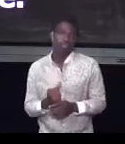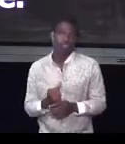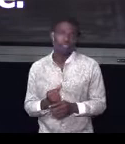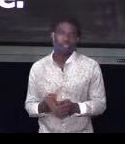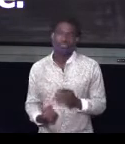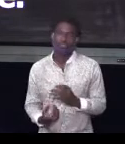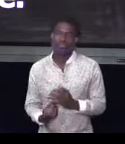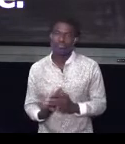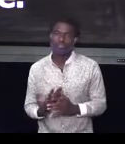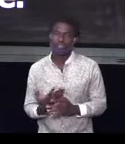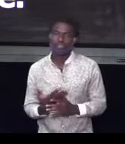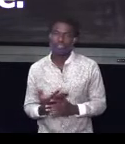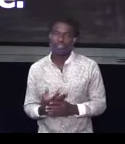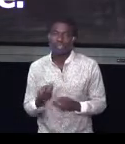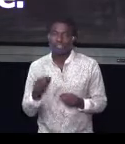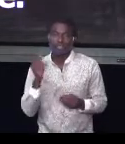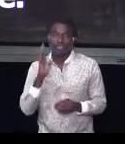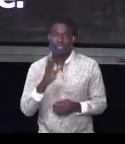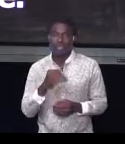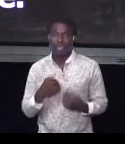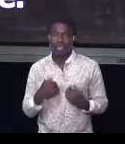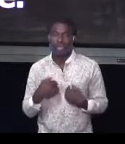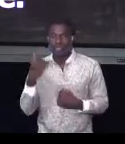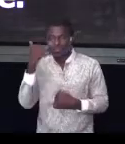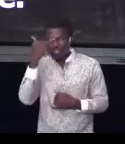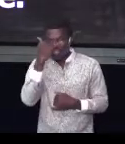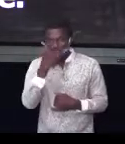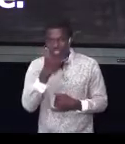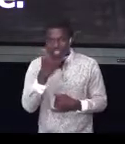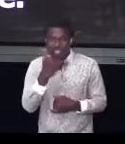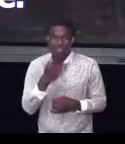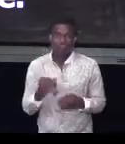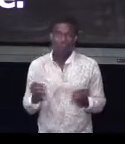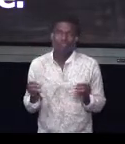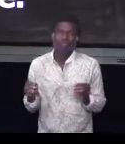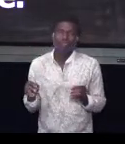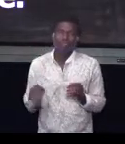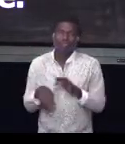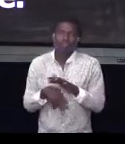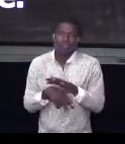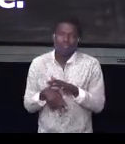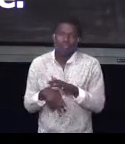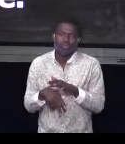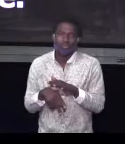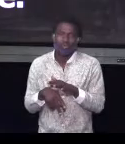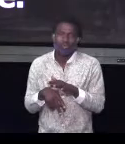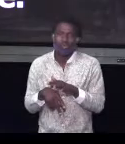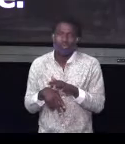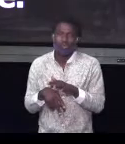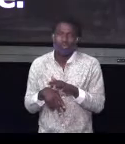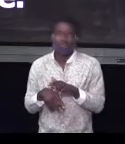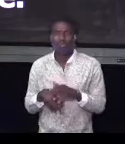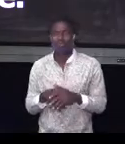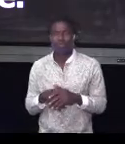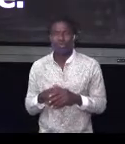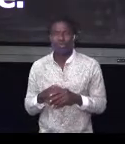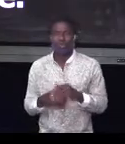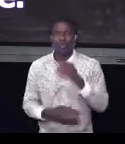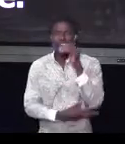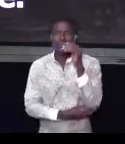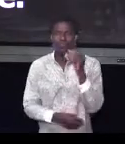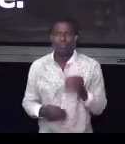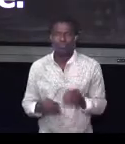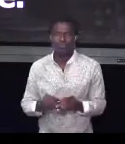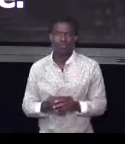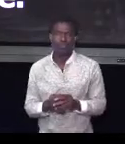have yellowish leaves, poor sized grains, small fruits, and smaller quality